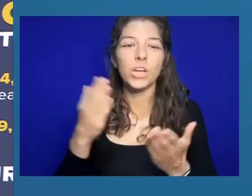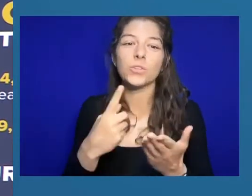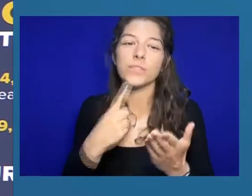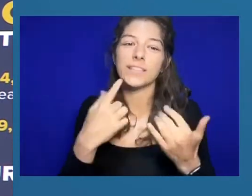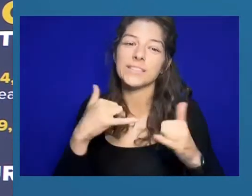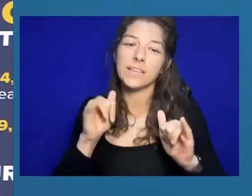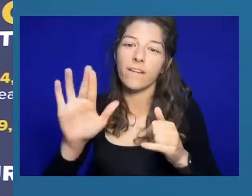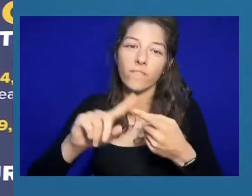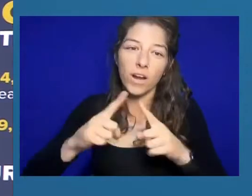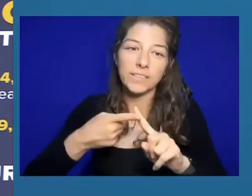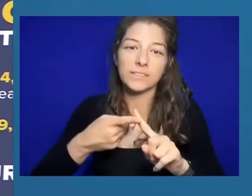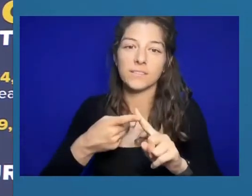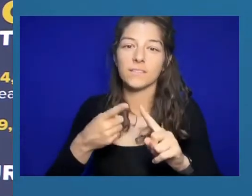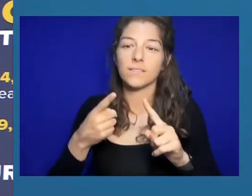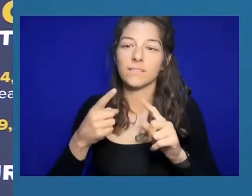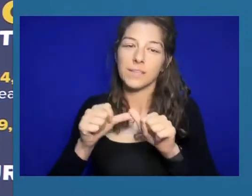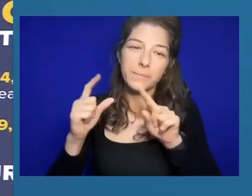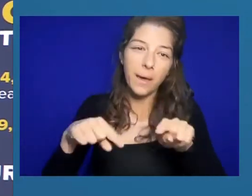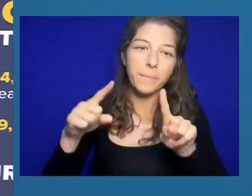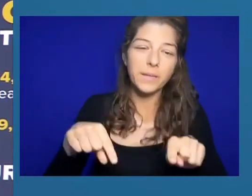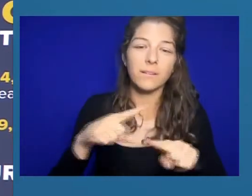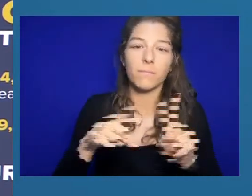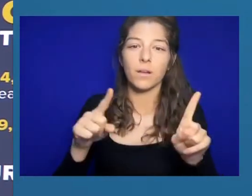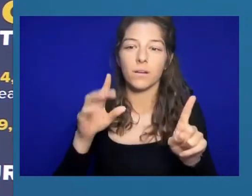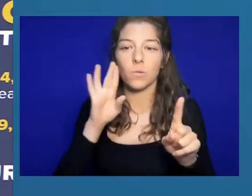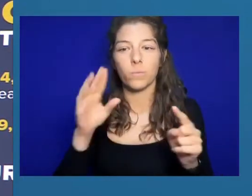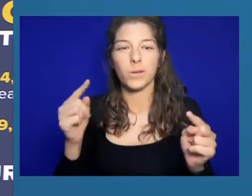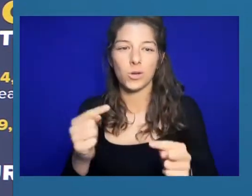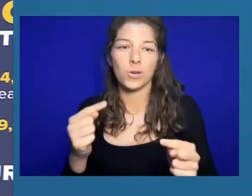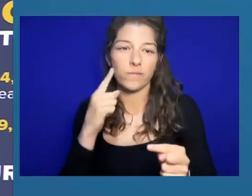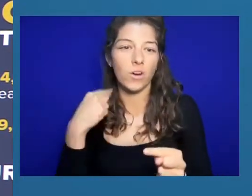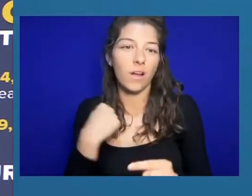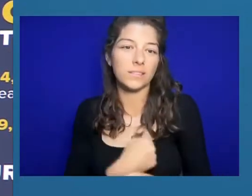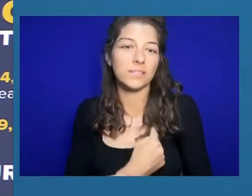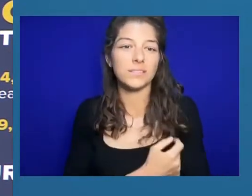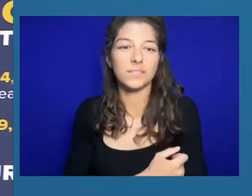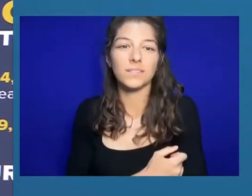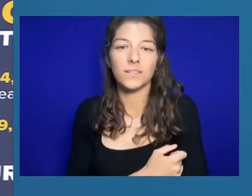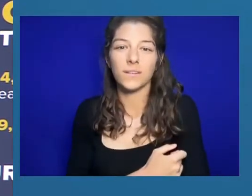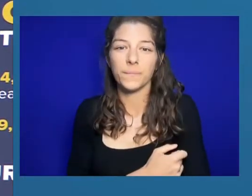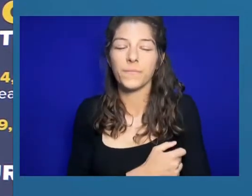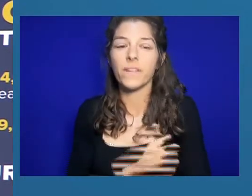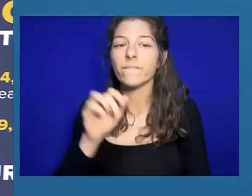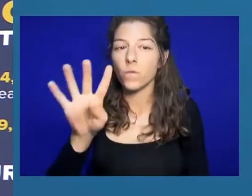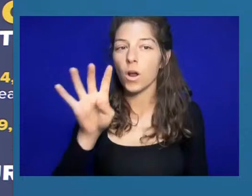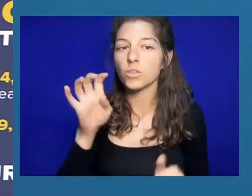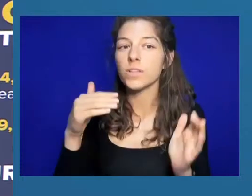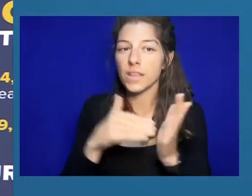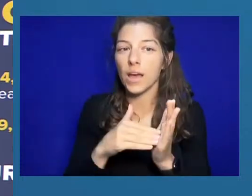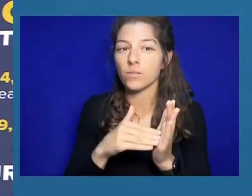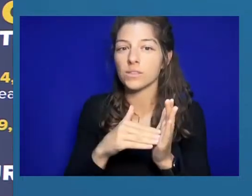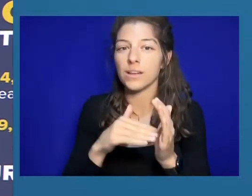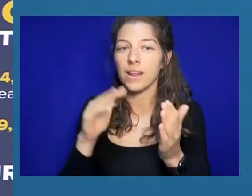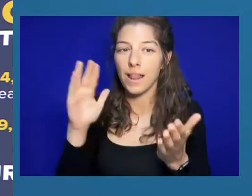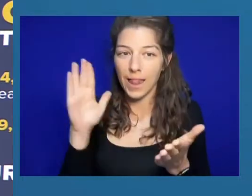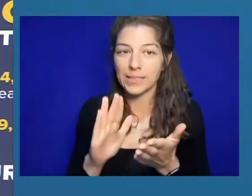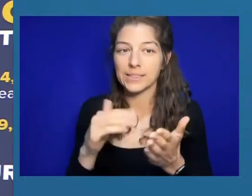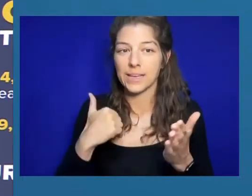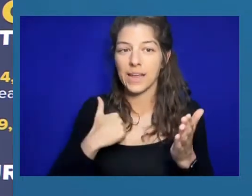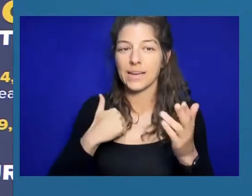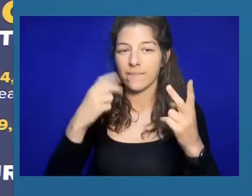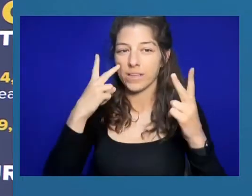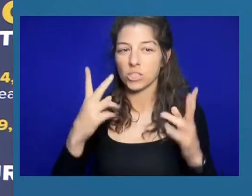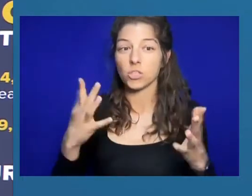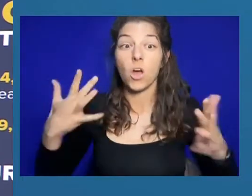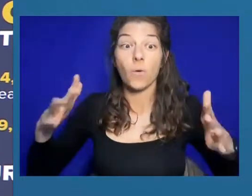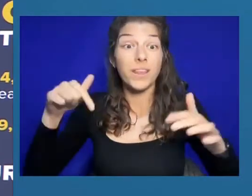friends. We want you to keep coming, but I think this is going to be hurting for a while. We actually have 400,000 fewer Canadian visitors already this year. I mean,